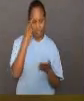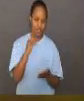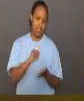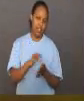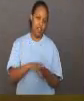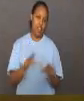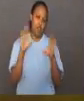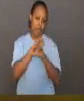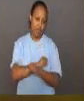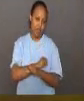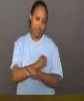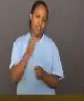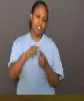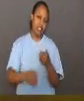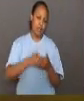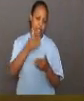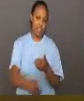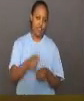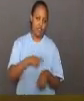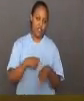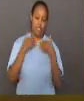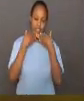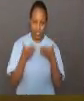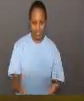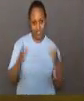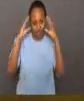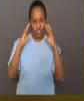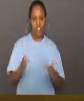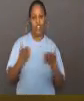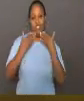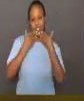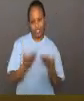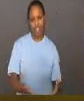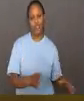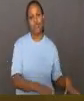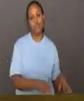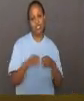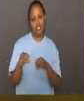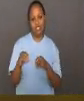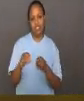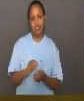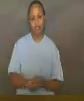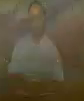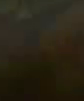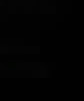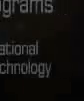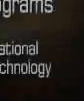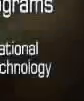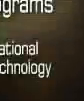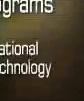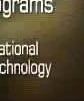This is the end of our lesson. Until next time, thank you, teacher. Thank you, students.